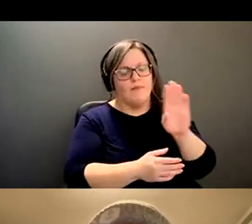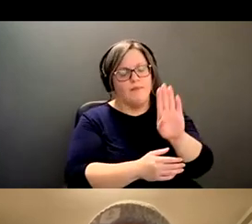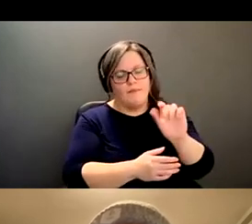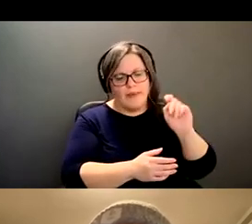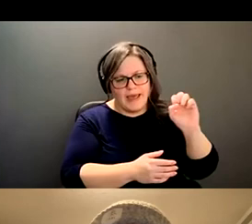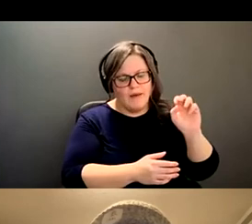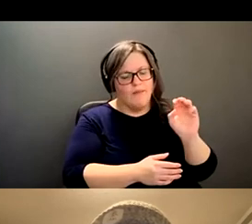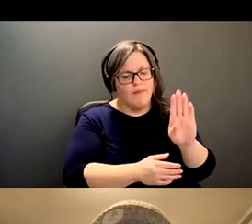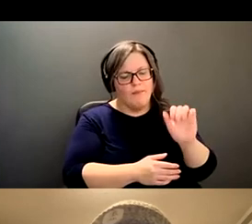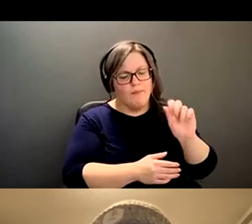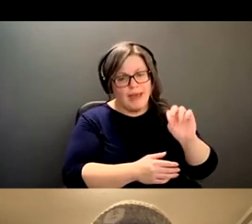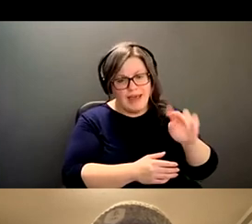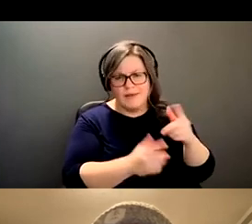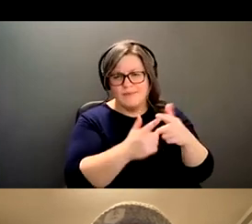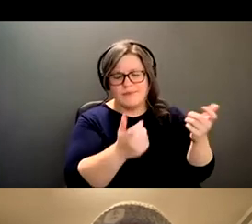can be everyday people in the community.